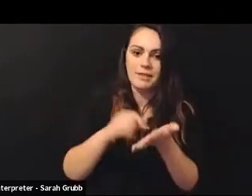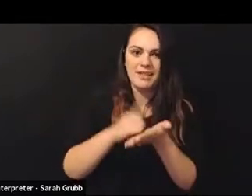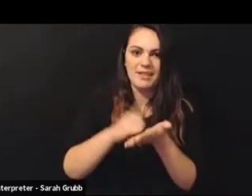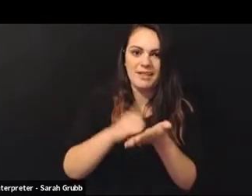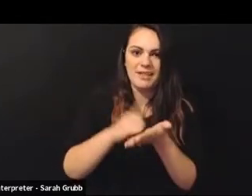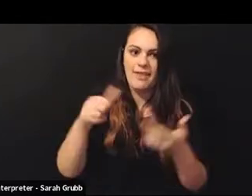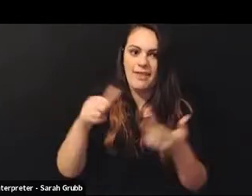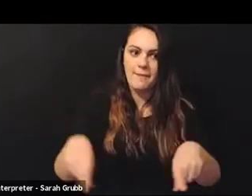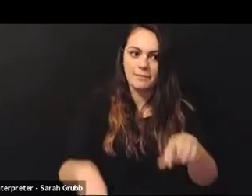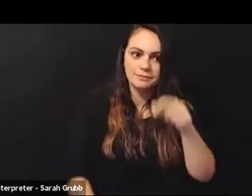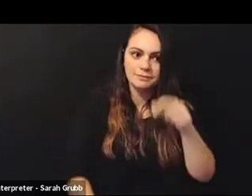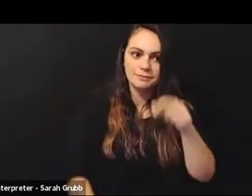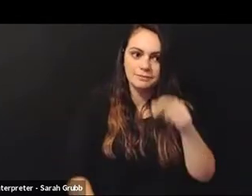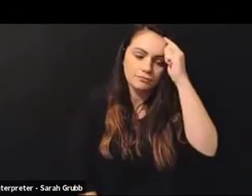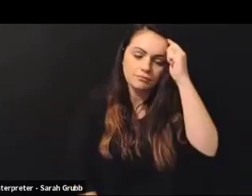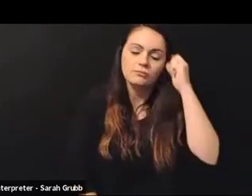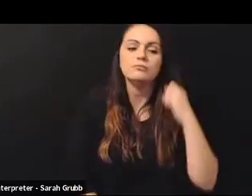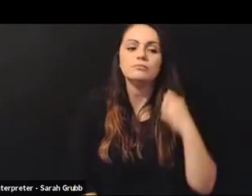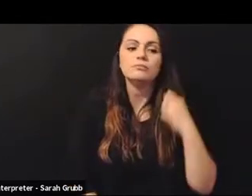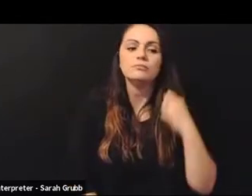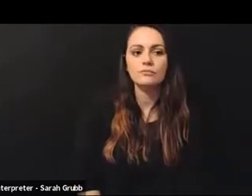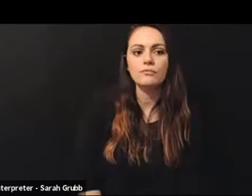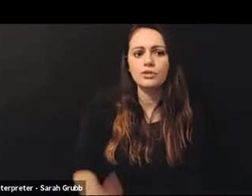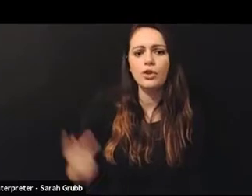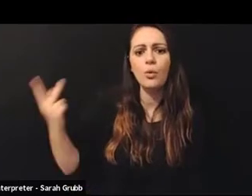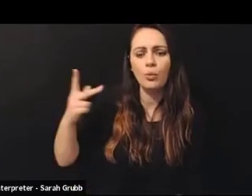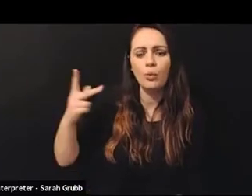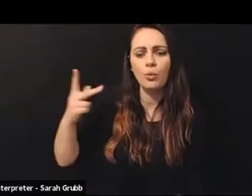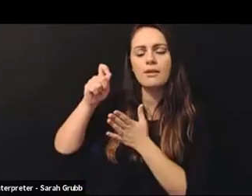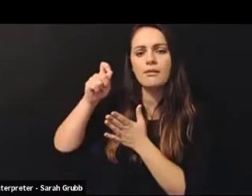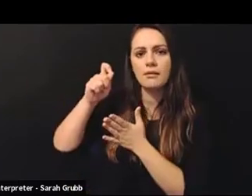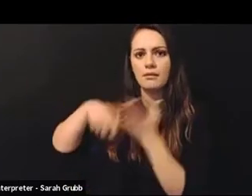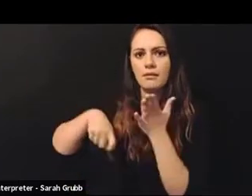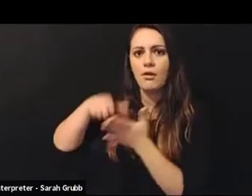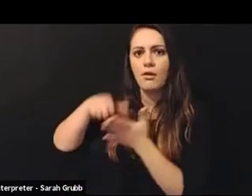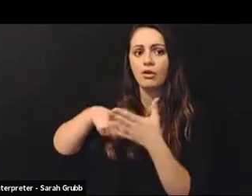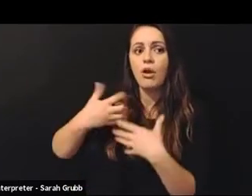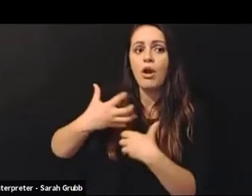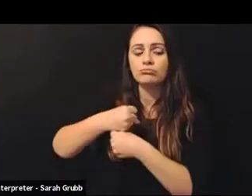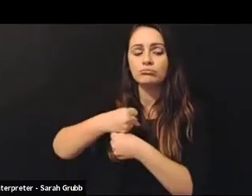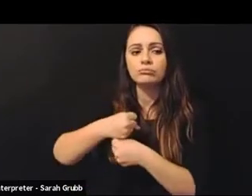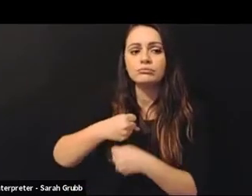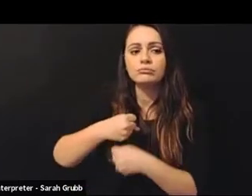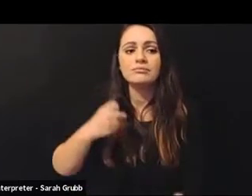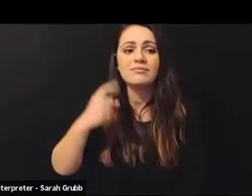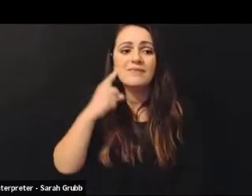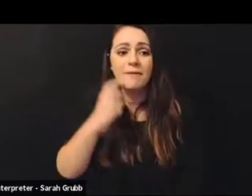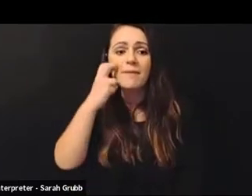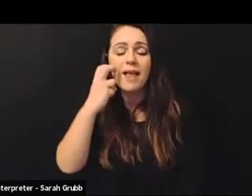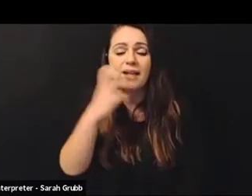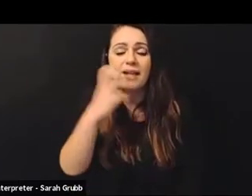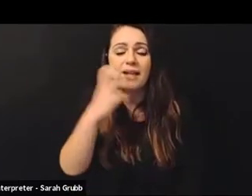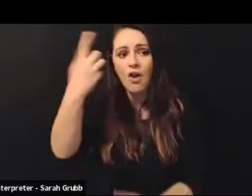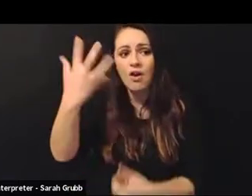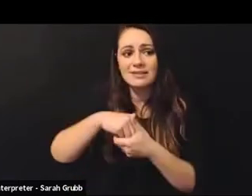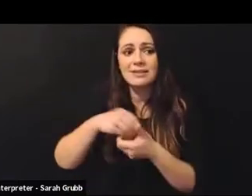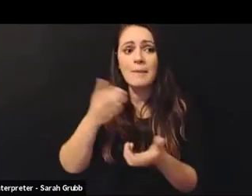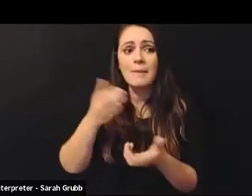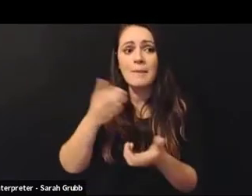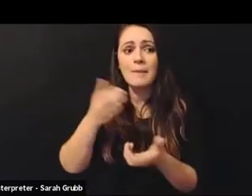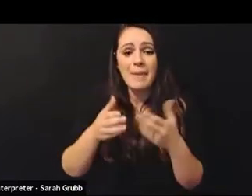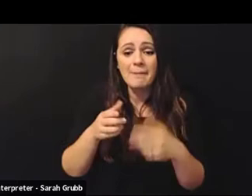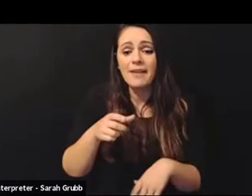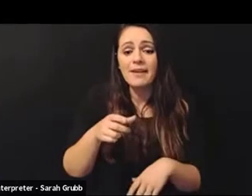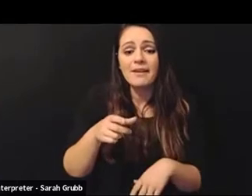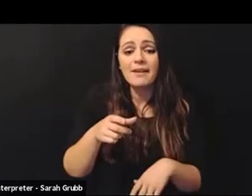And so what Maurice and I summed up in our article is that deaf blindness and autism may look alike